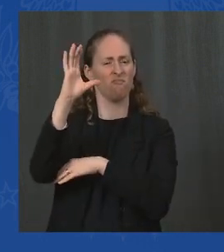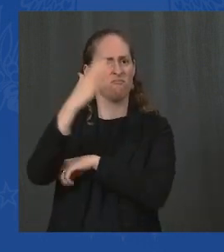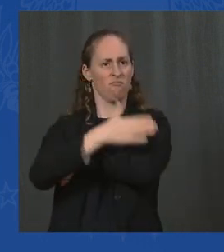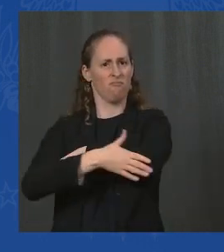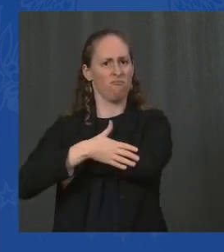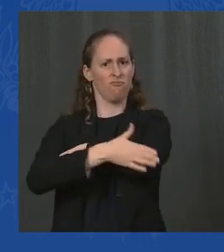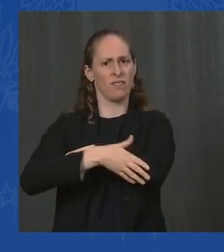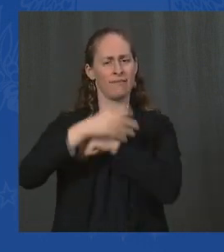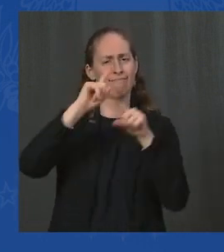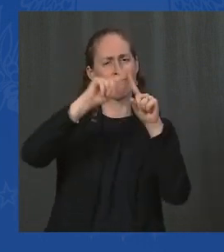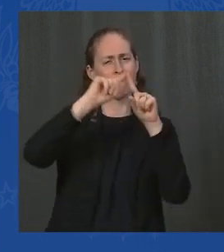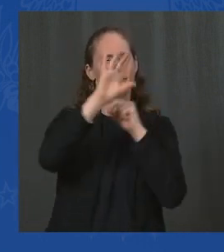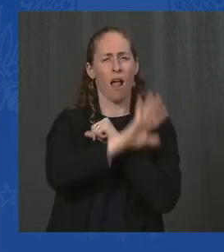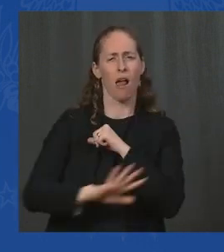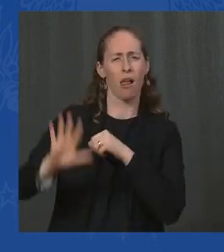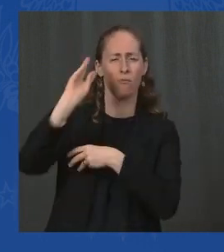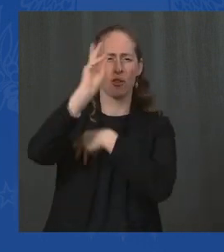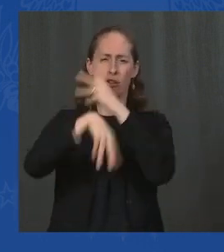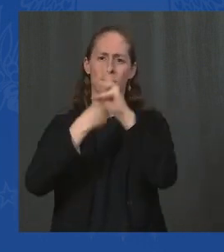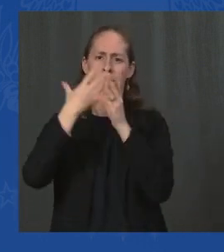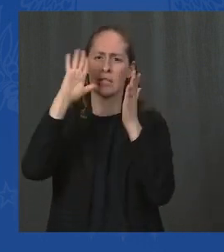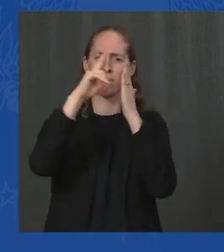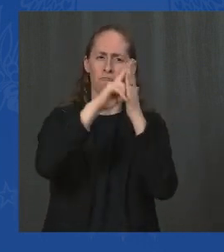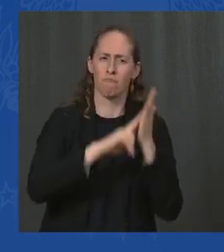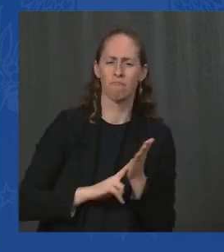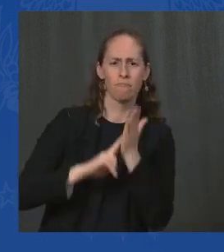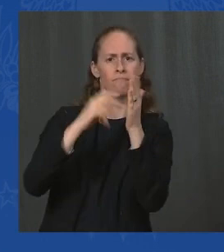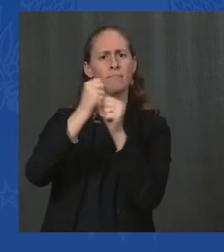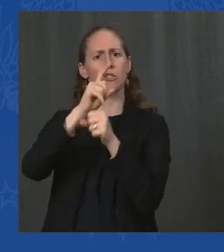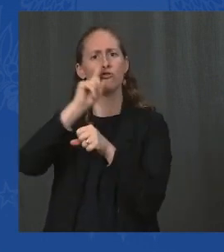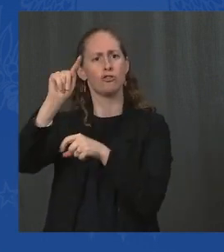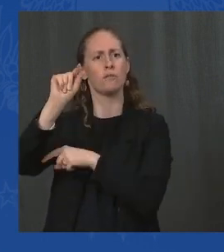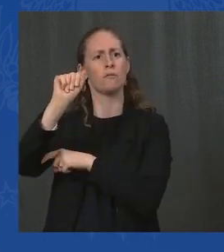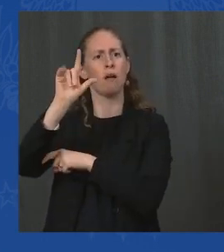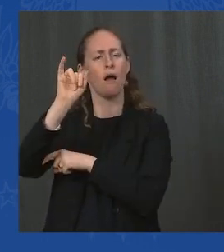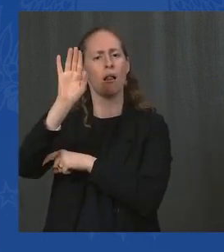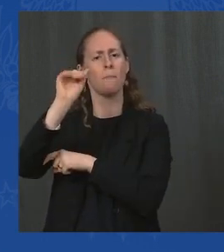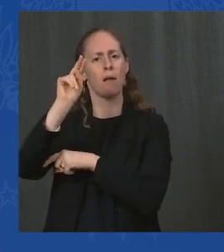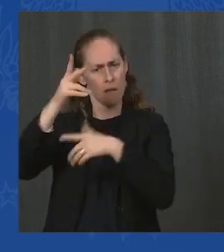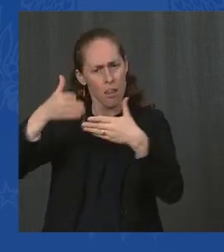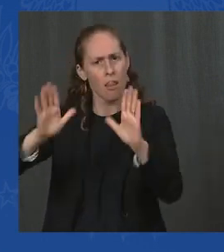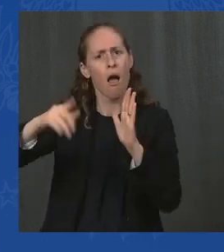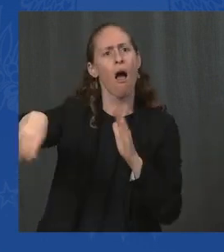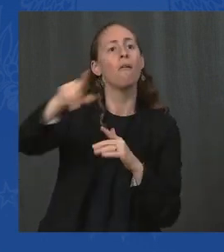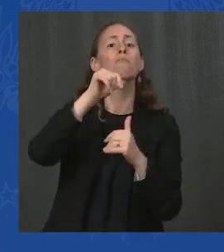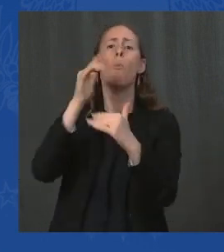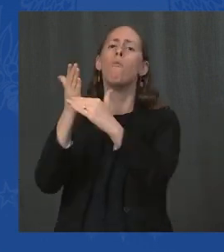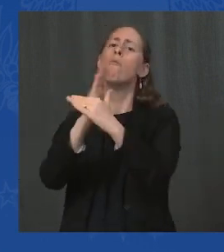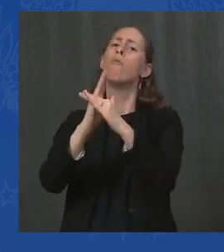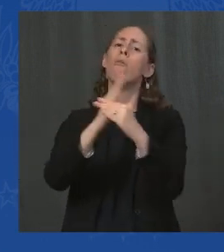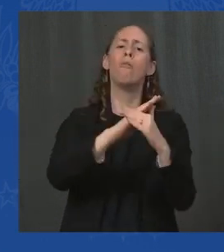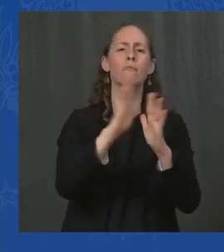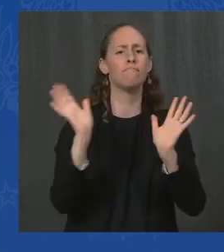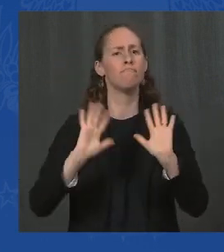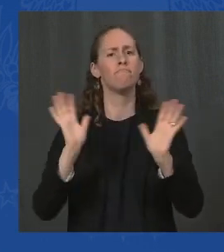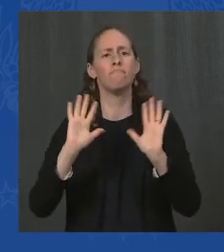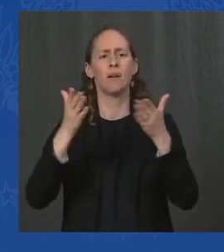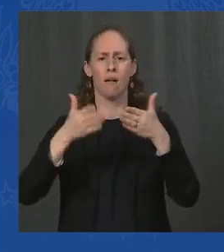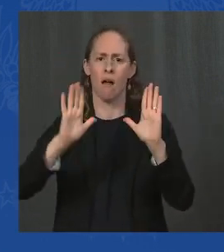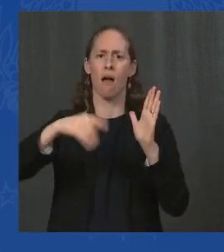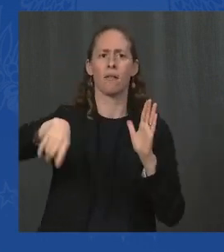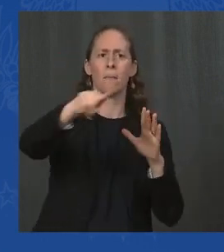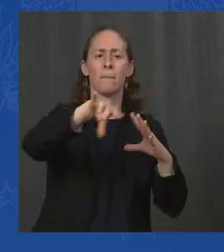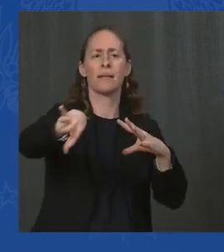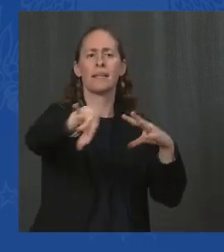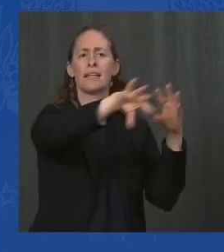Taliban upholds those commitments. It will include ongoing efforts in Afghanistan to reopen the airport, as well